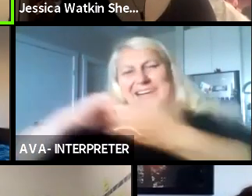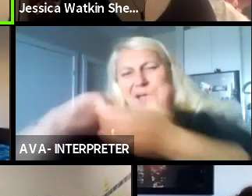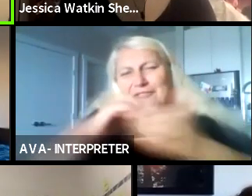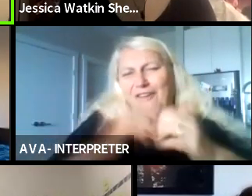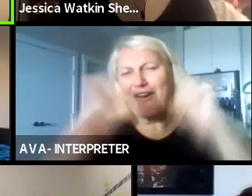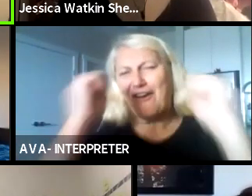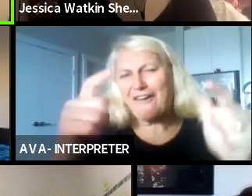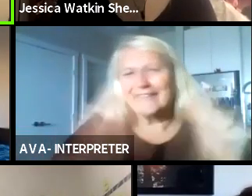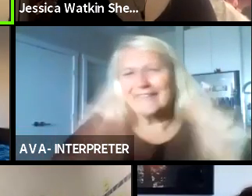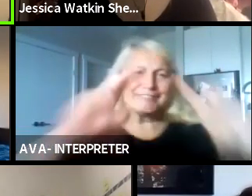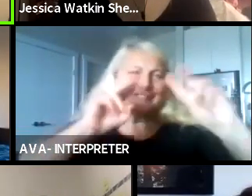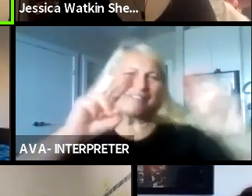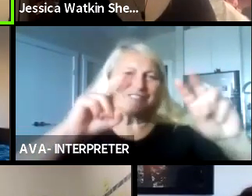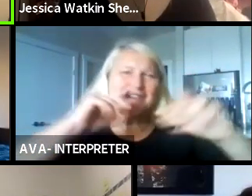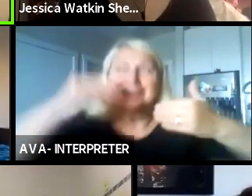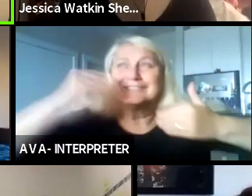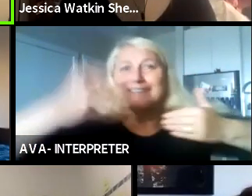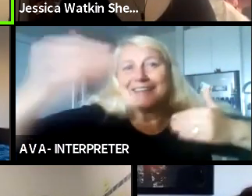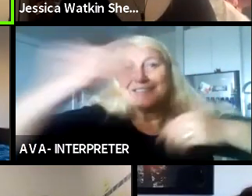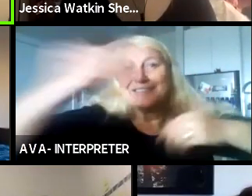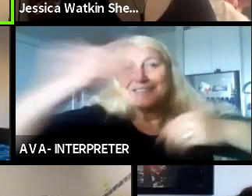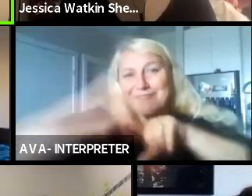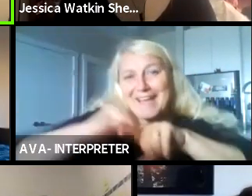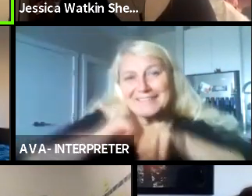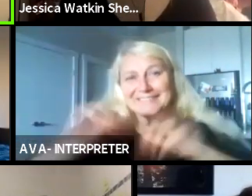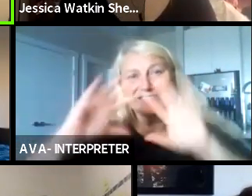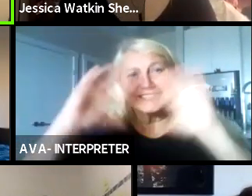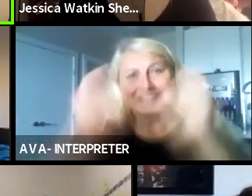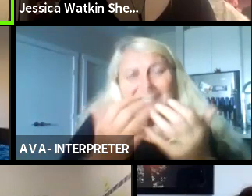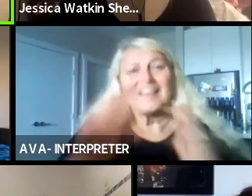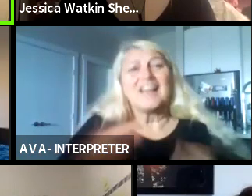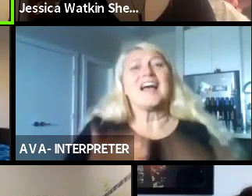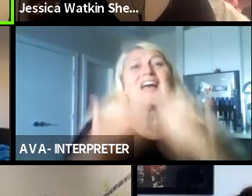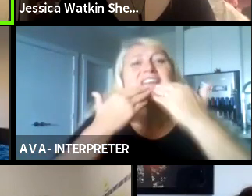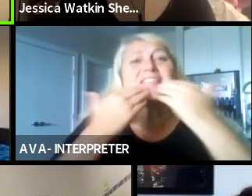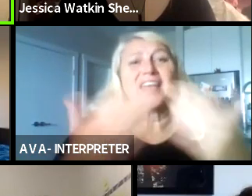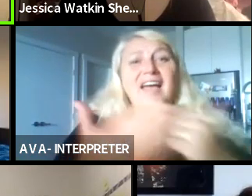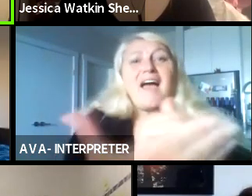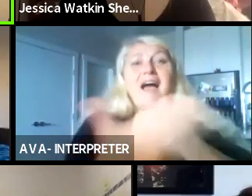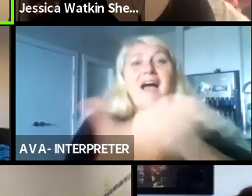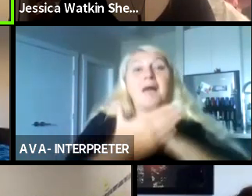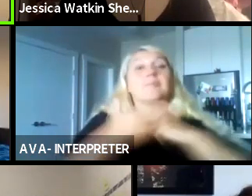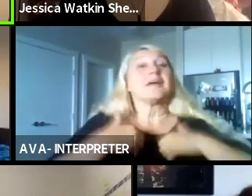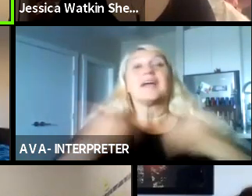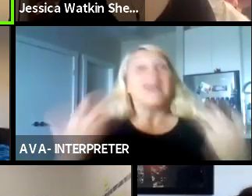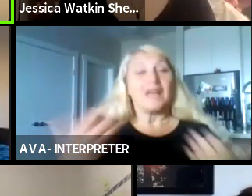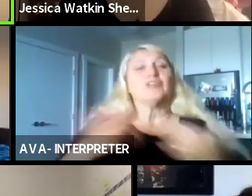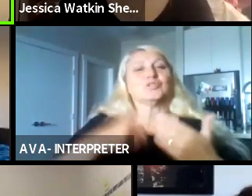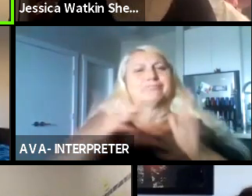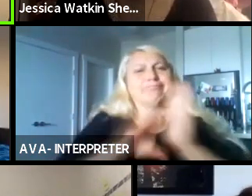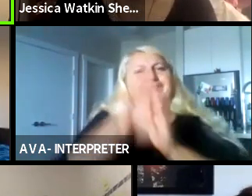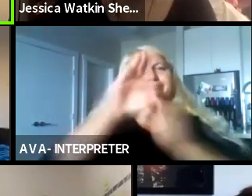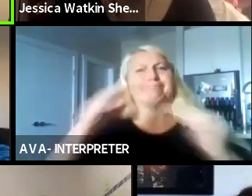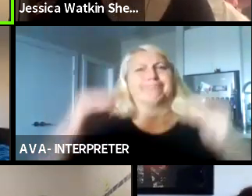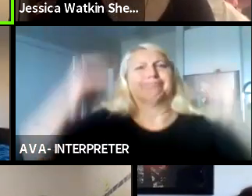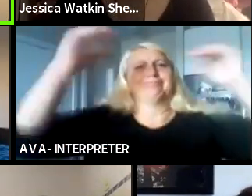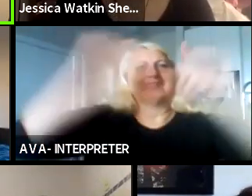Looking forward to our next Praxis session. Thank you for helping us to create better practices. Just thank